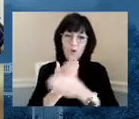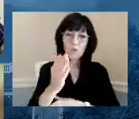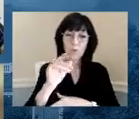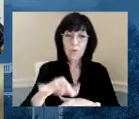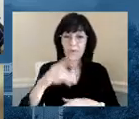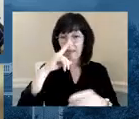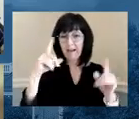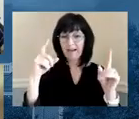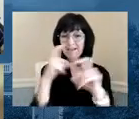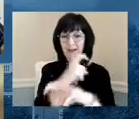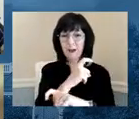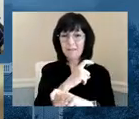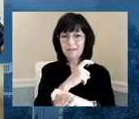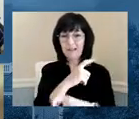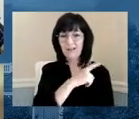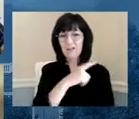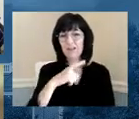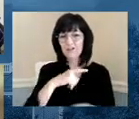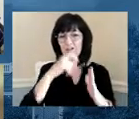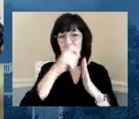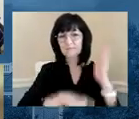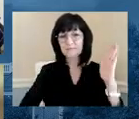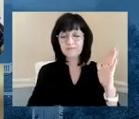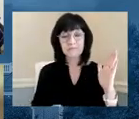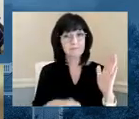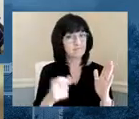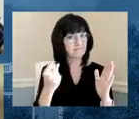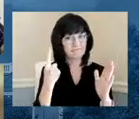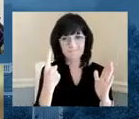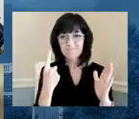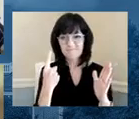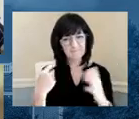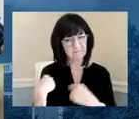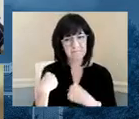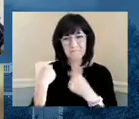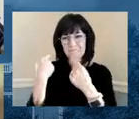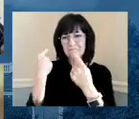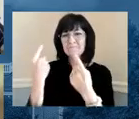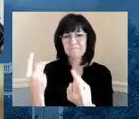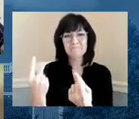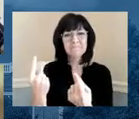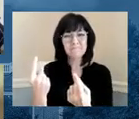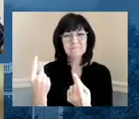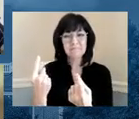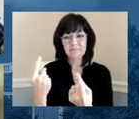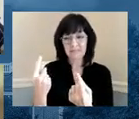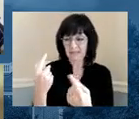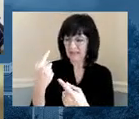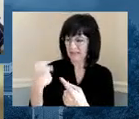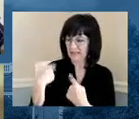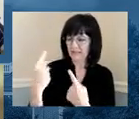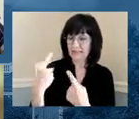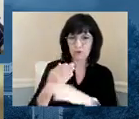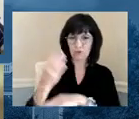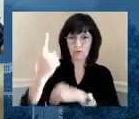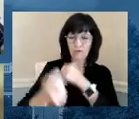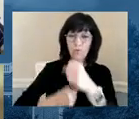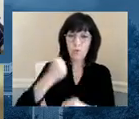that's really important. And this has been a game changer for Christiana Care, for our patients.